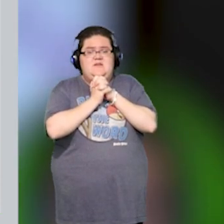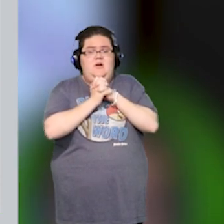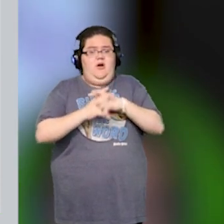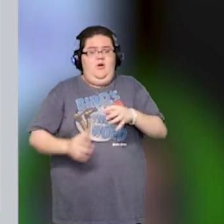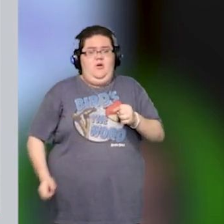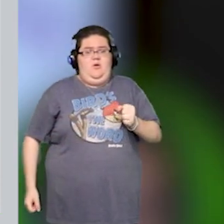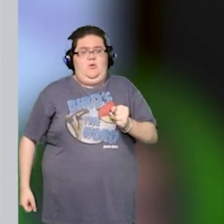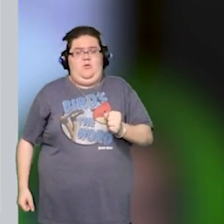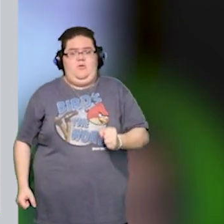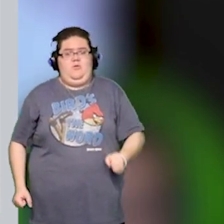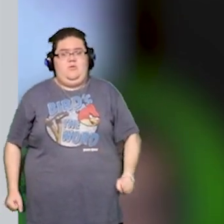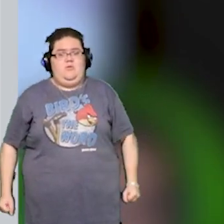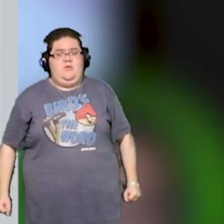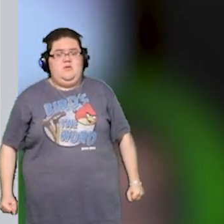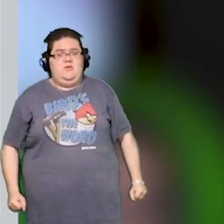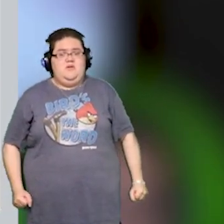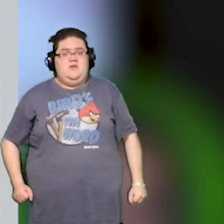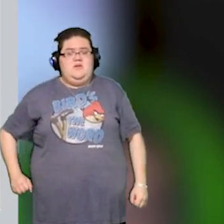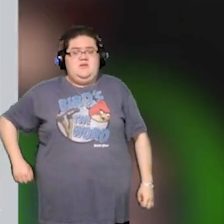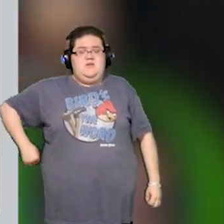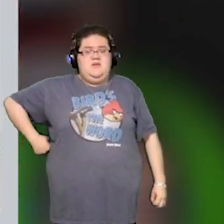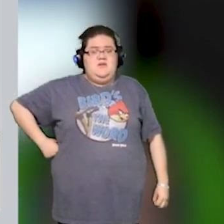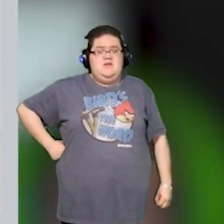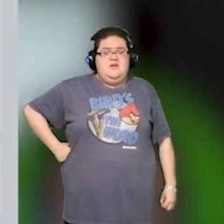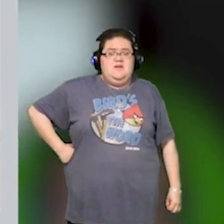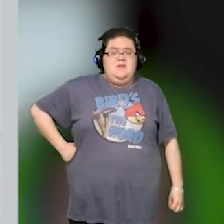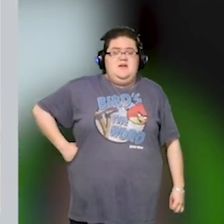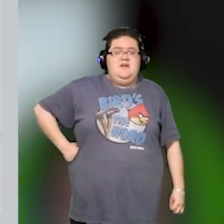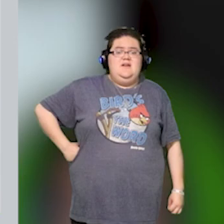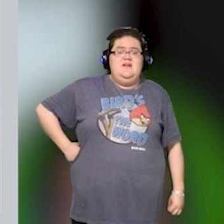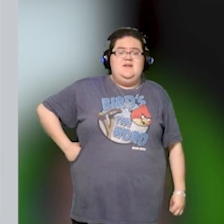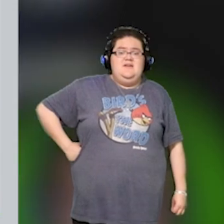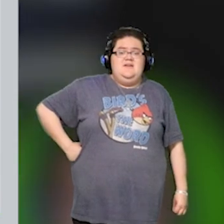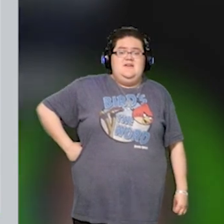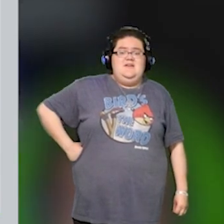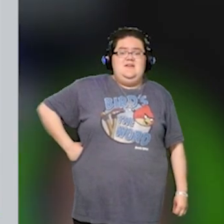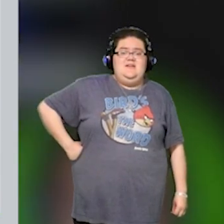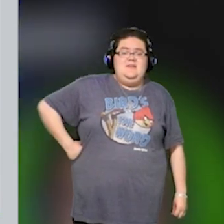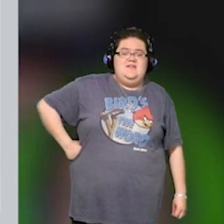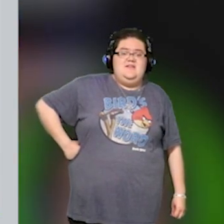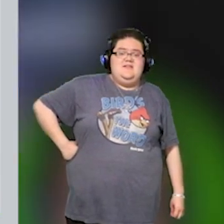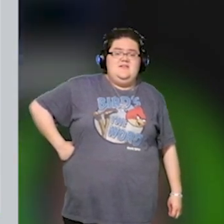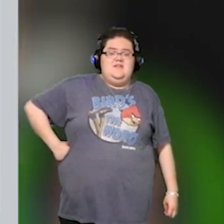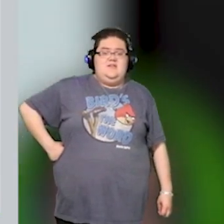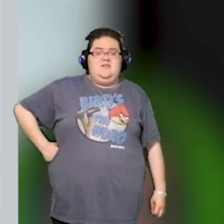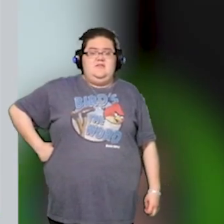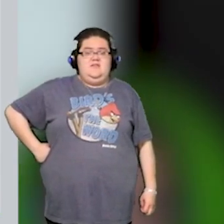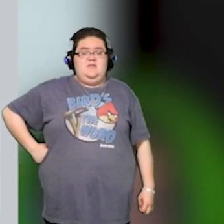Oh my god. This fight is insane.